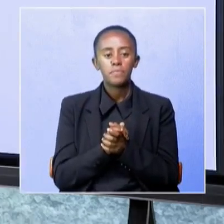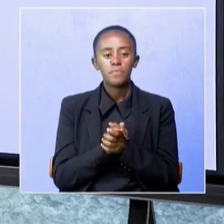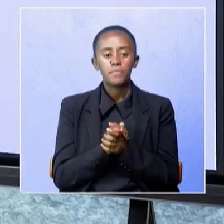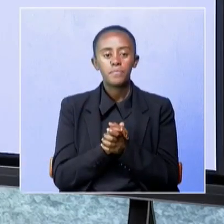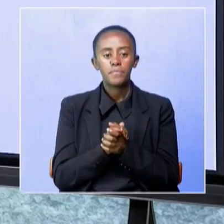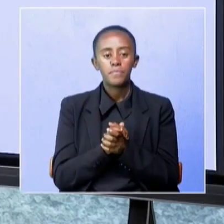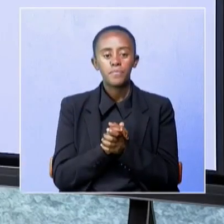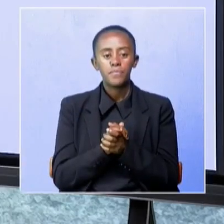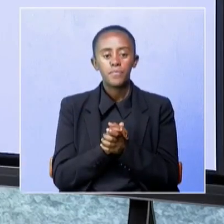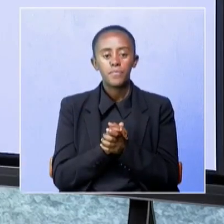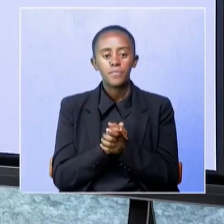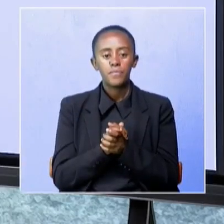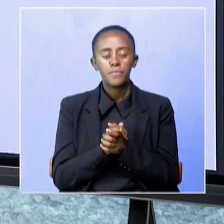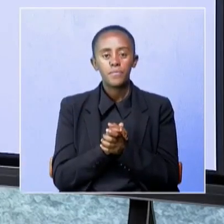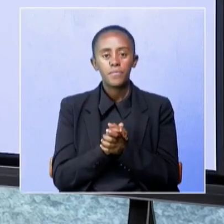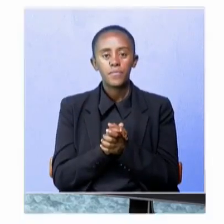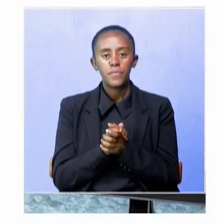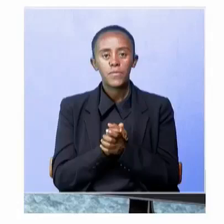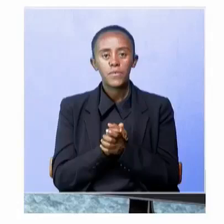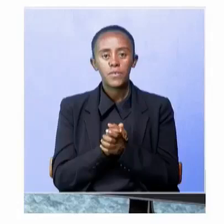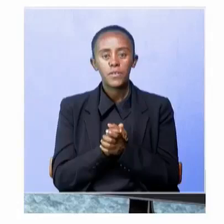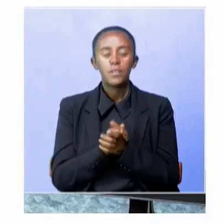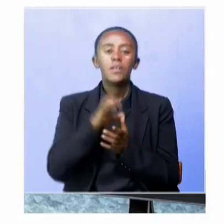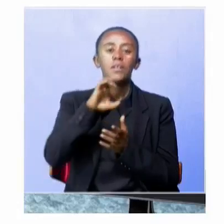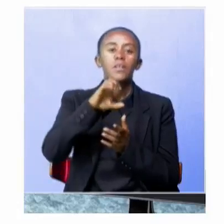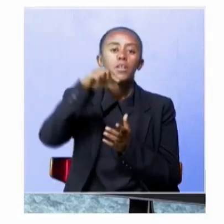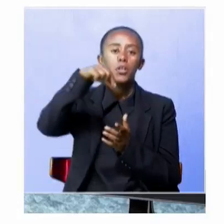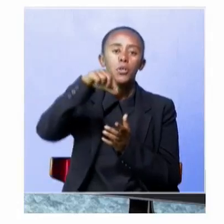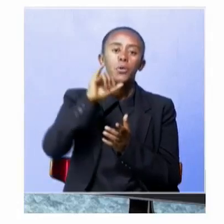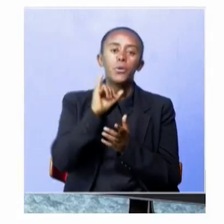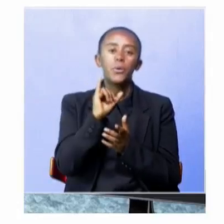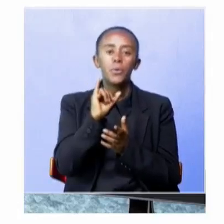number 2? Equipment.